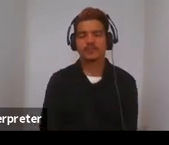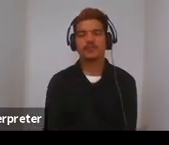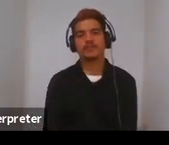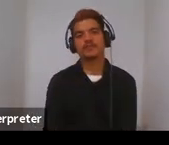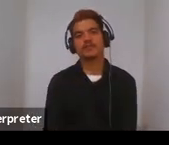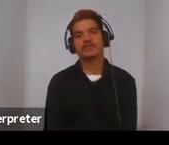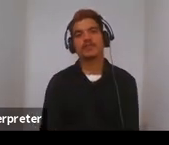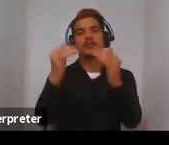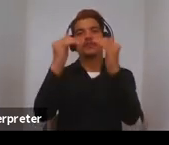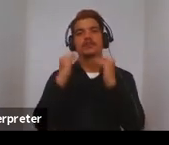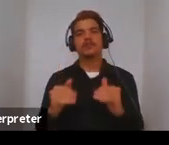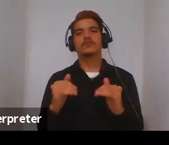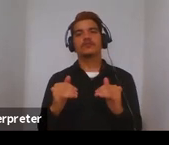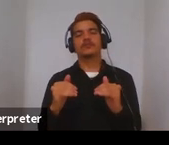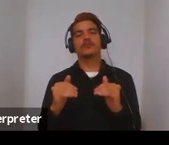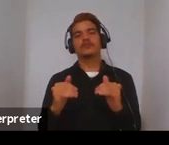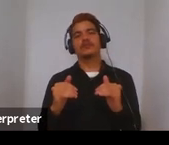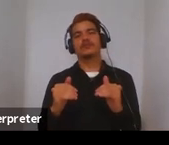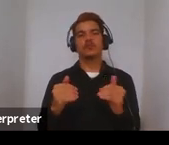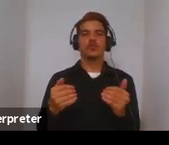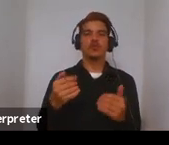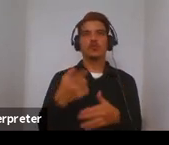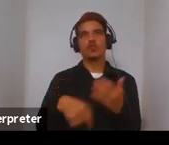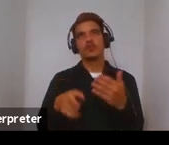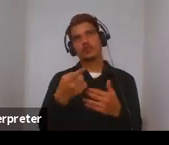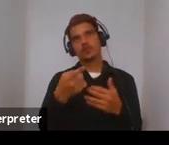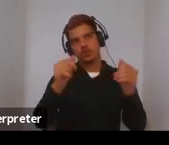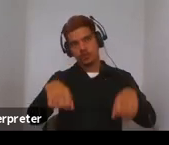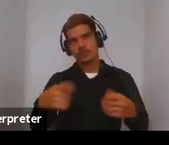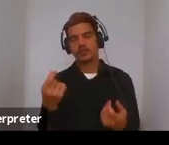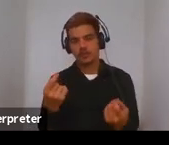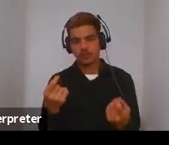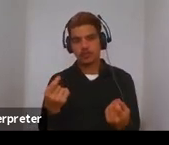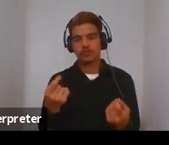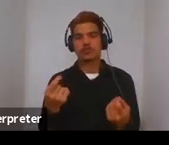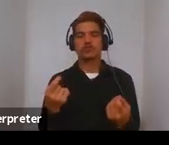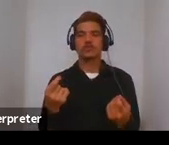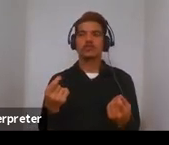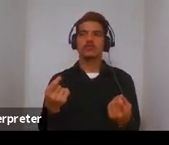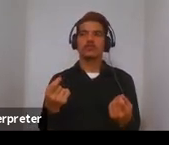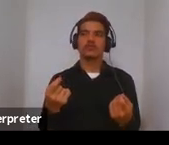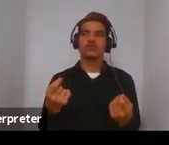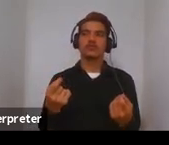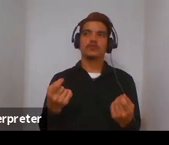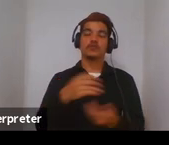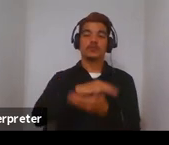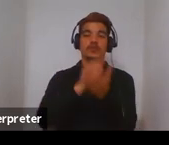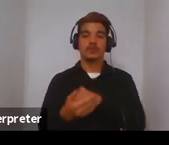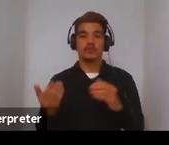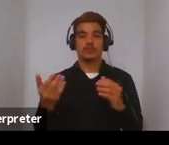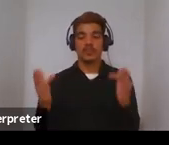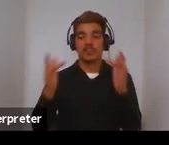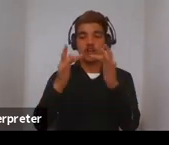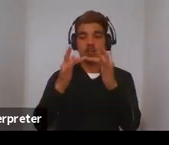So moving in to kind of what you can do as someone that is going to be in contact with